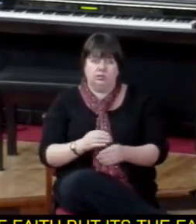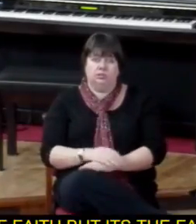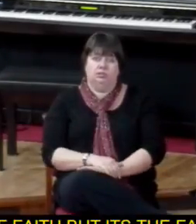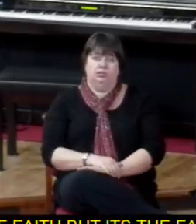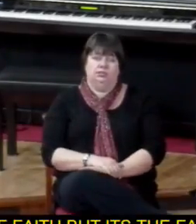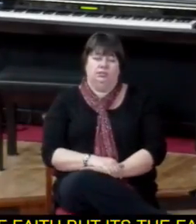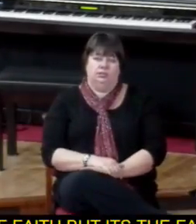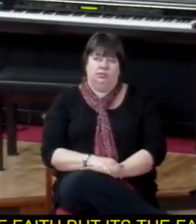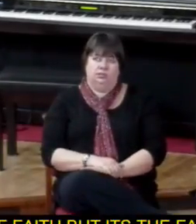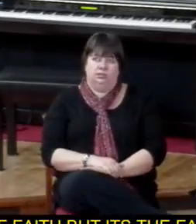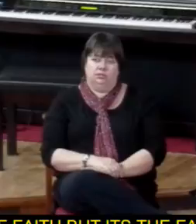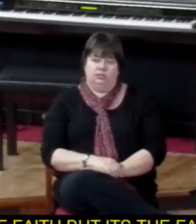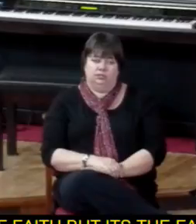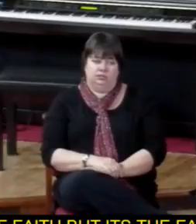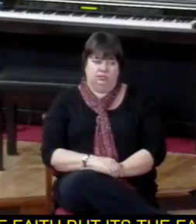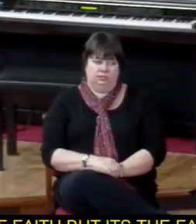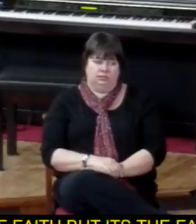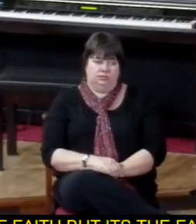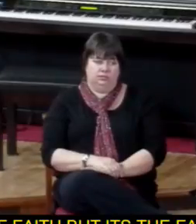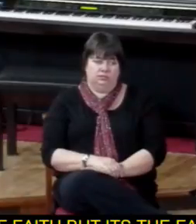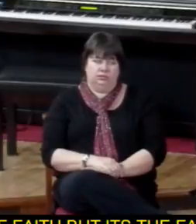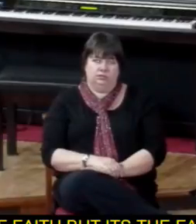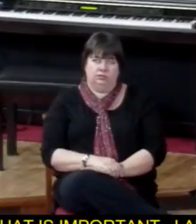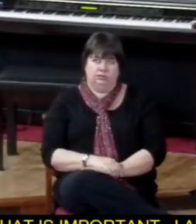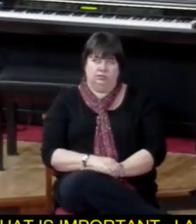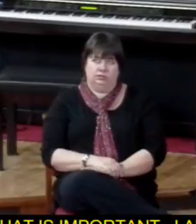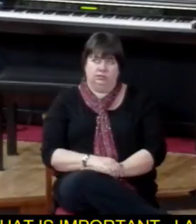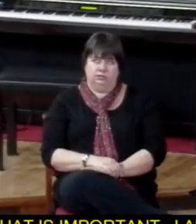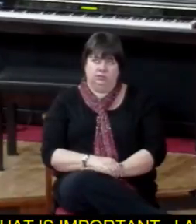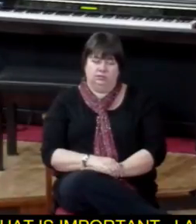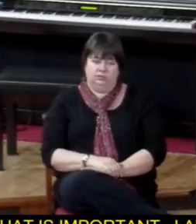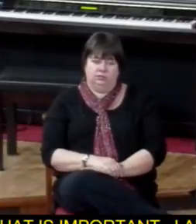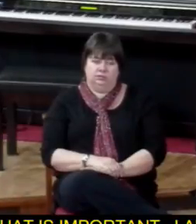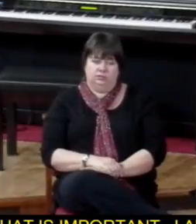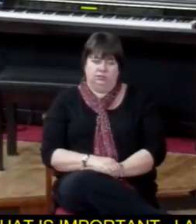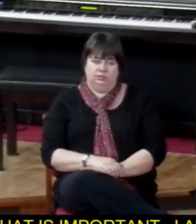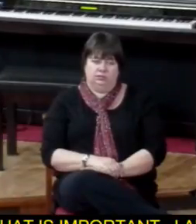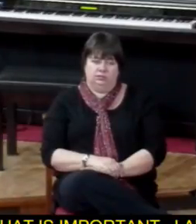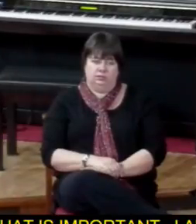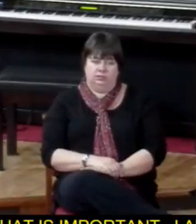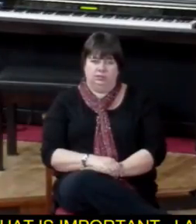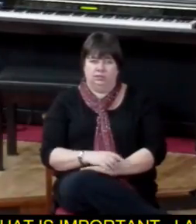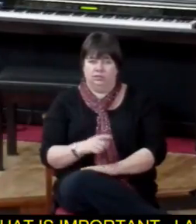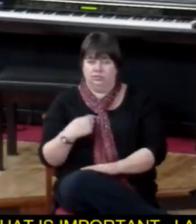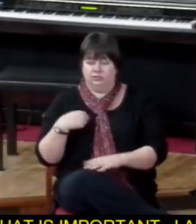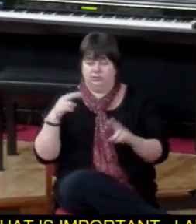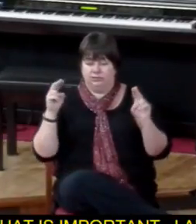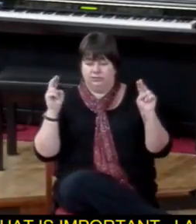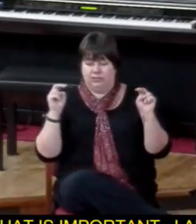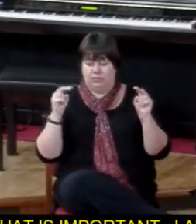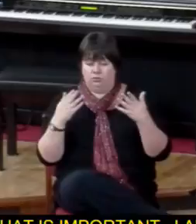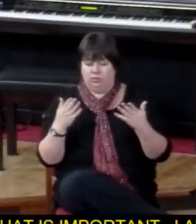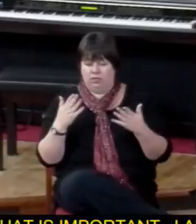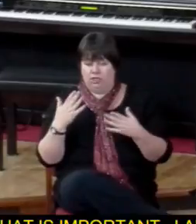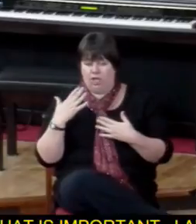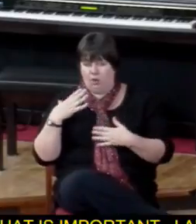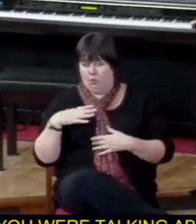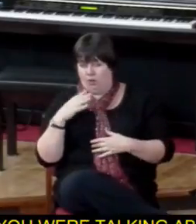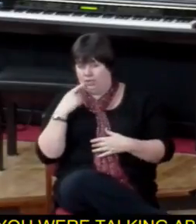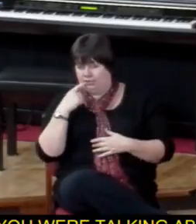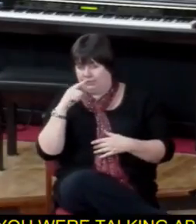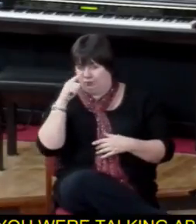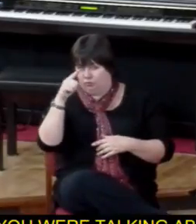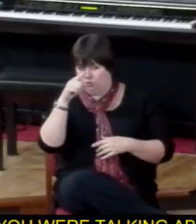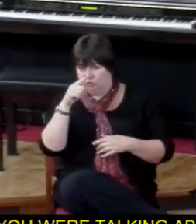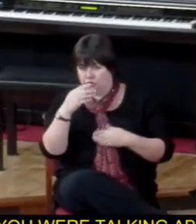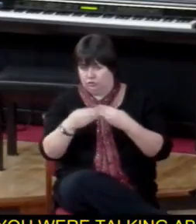And that was the title that I gave to this slot today. I want to tell you a story. Those of you who are old enough will